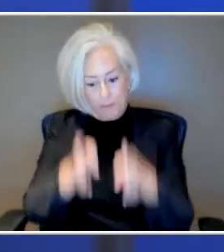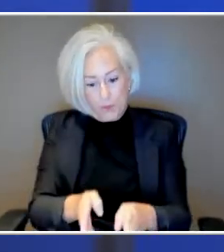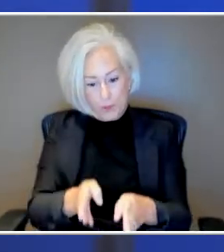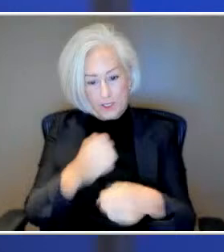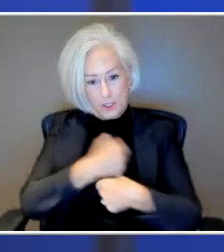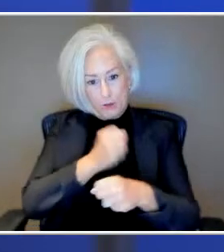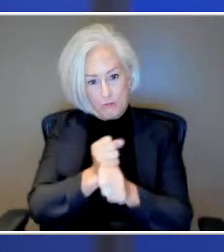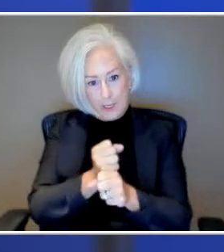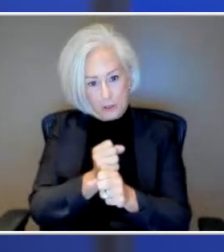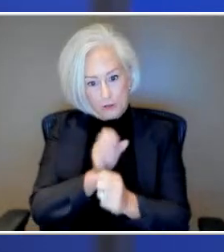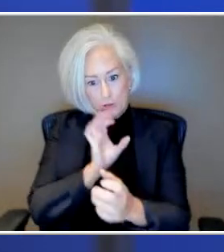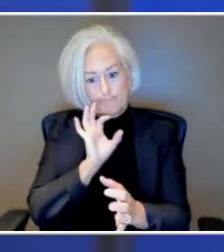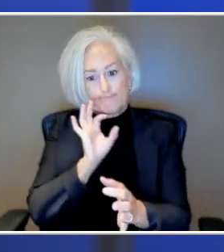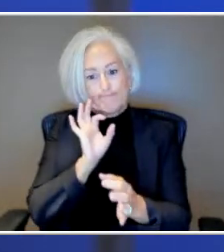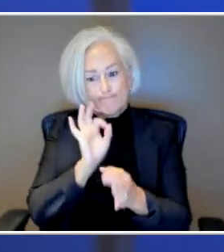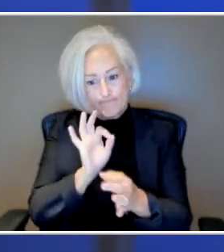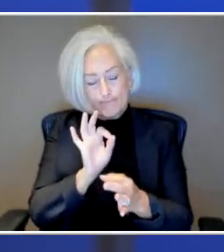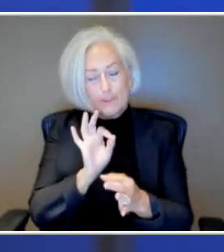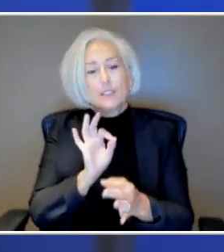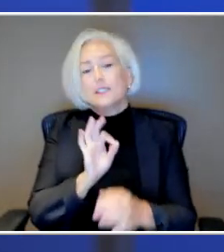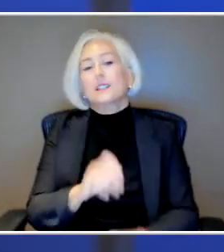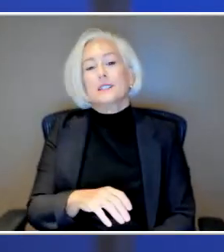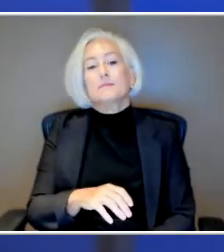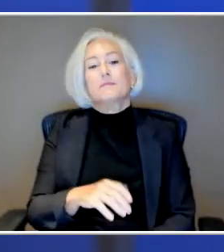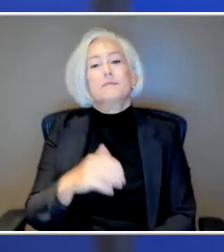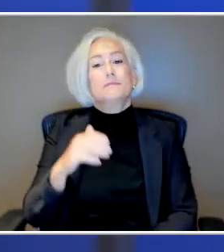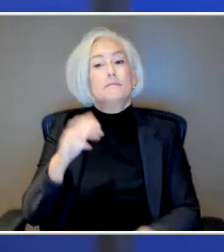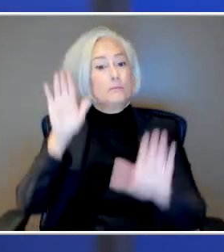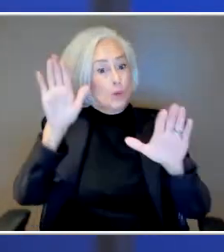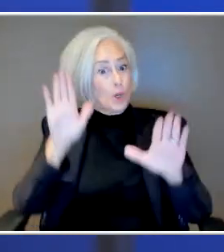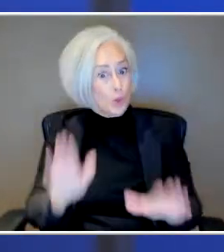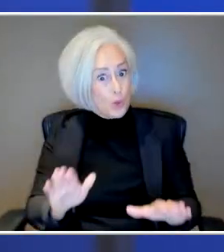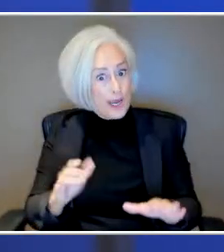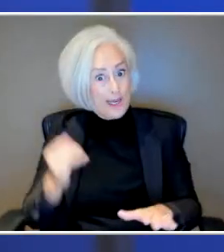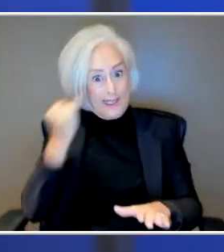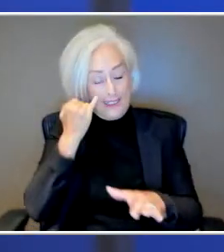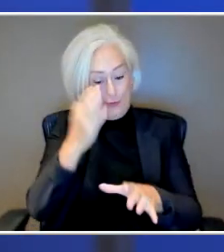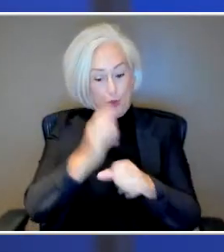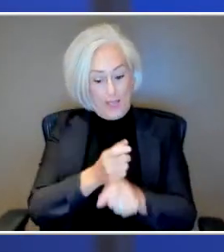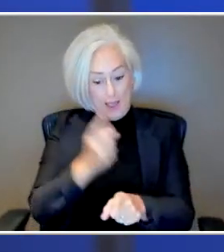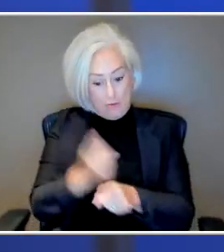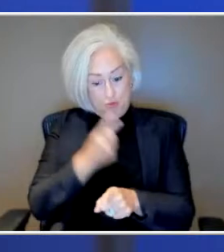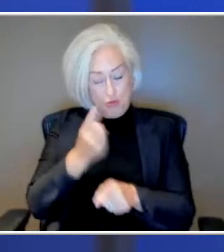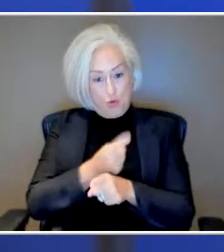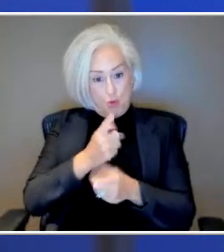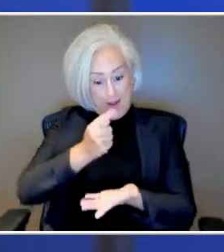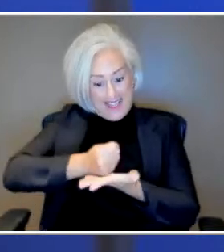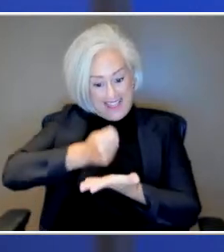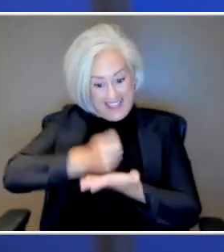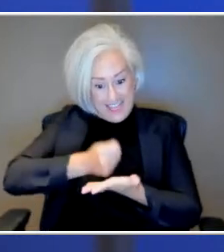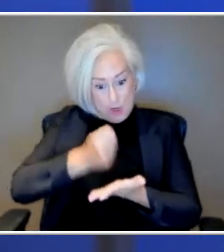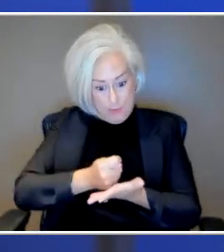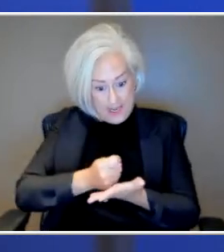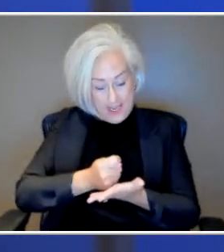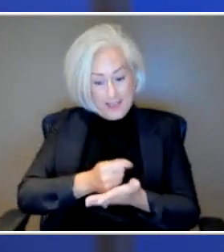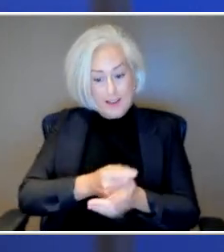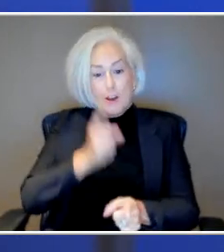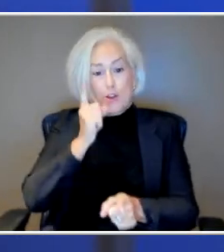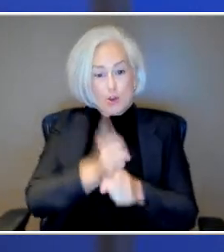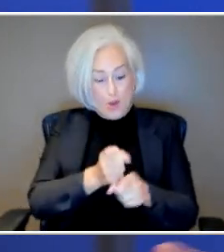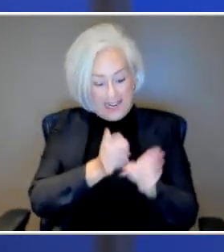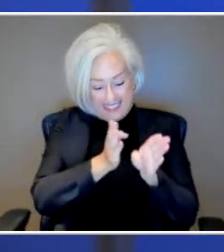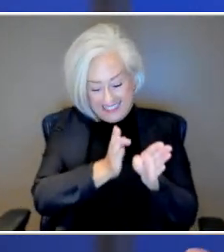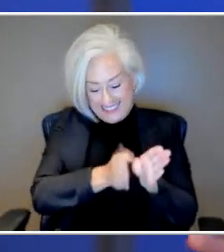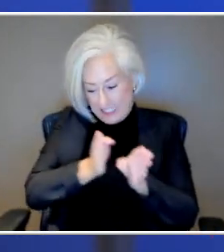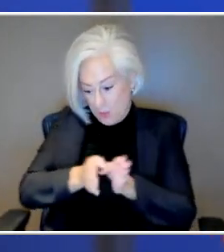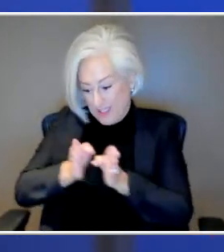have a lot of tailored therapies. The great thing is if you get those right therapies and even the sequence of the different types of therapies that you need,